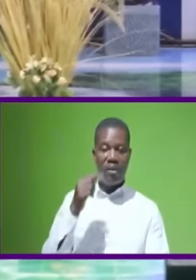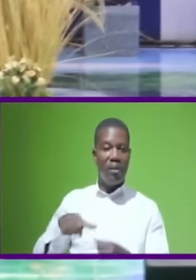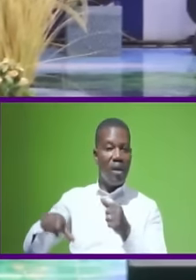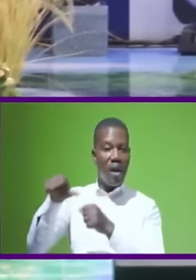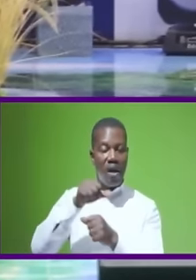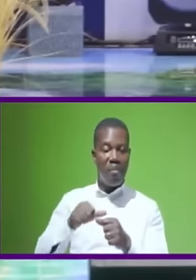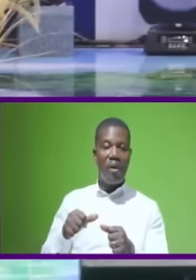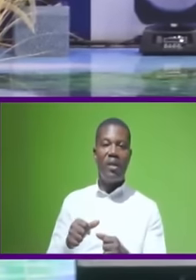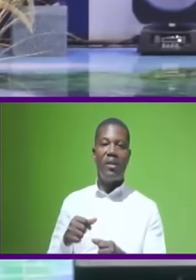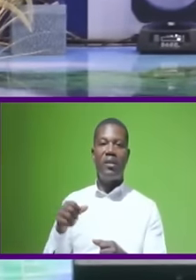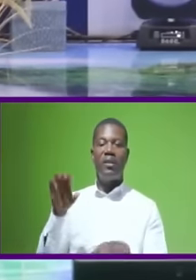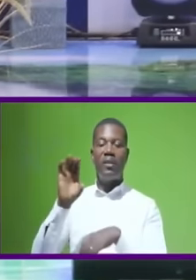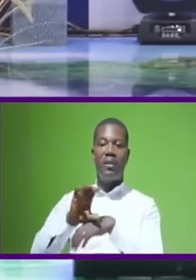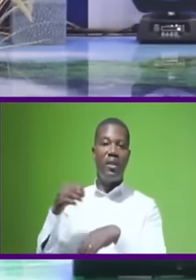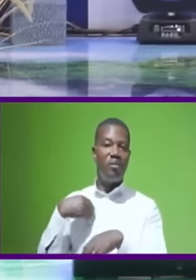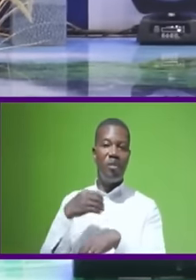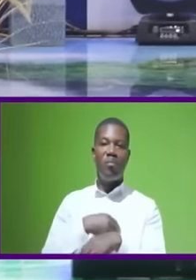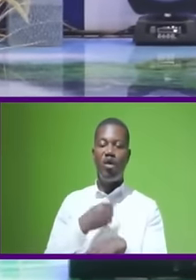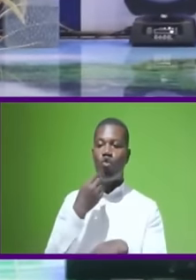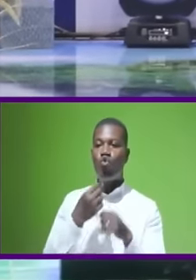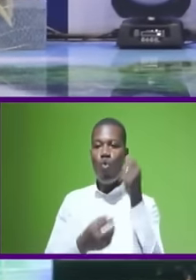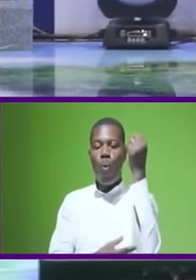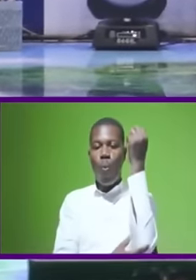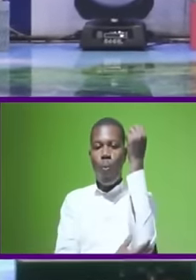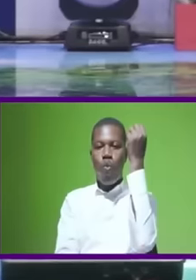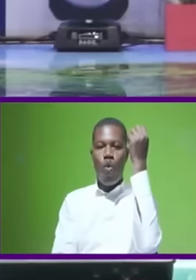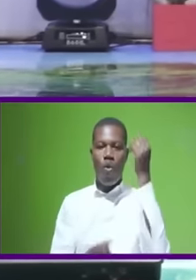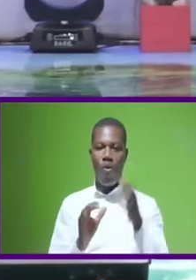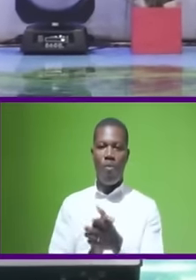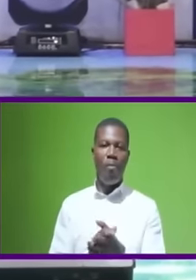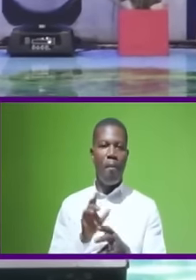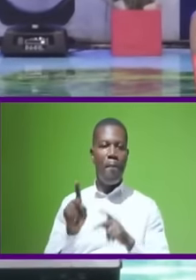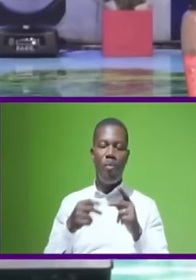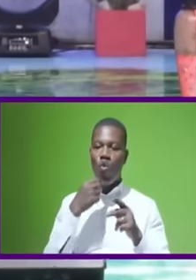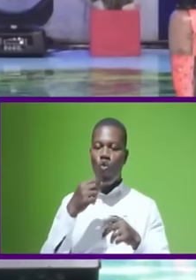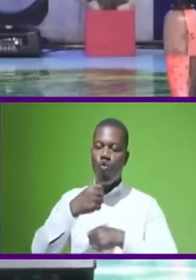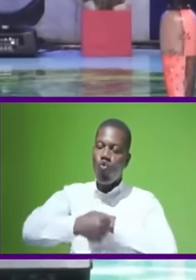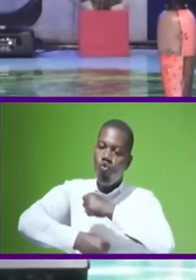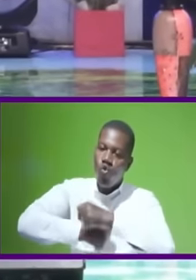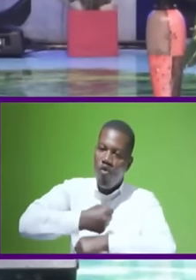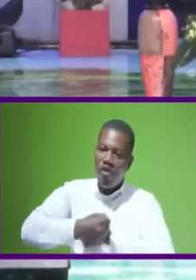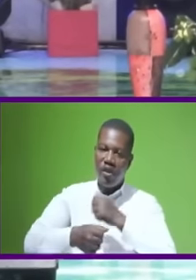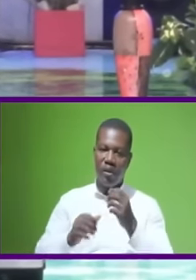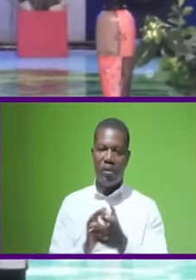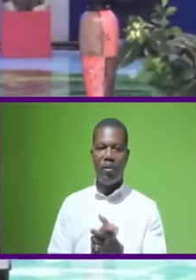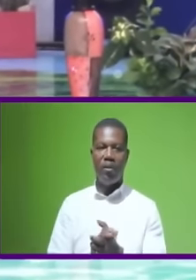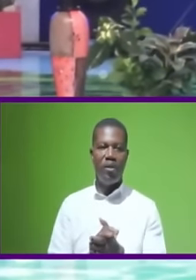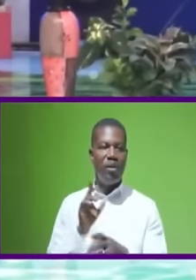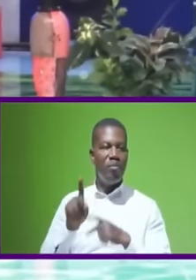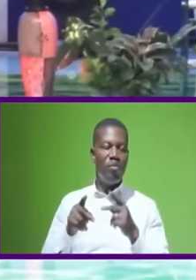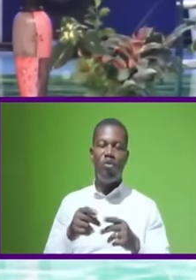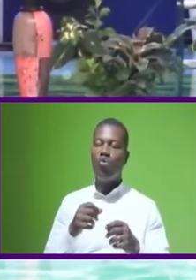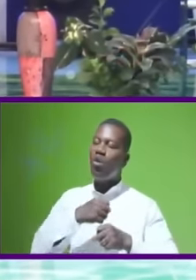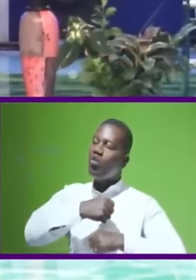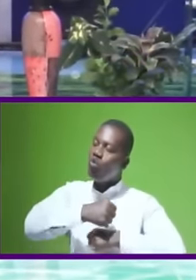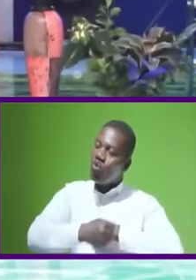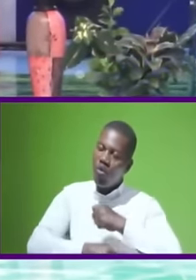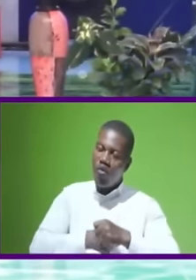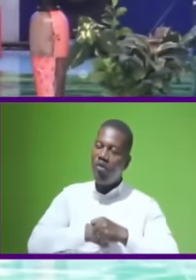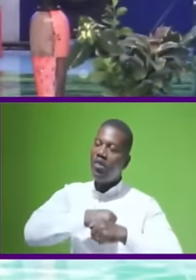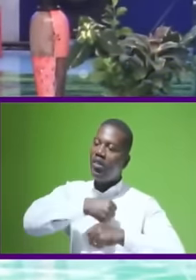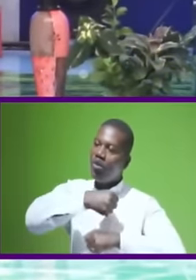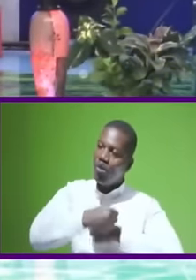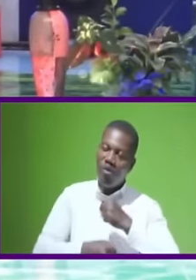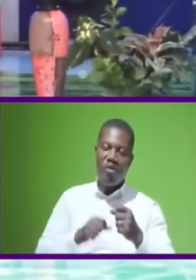Philadelphia manner won't need beer. Yes. One more, one more who hear here. One more who chim. Yes. Yendi can